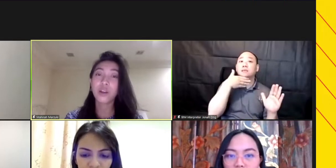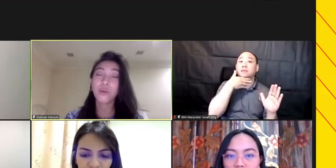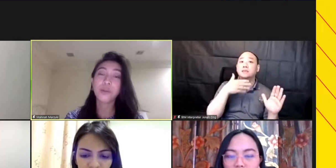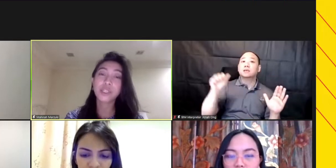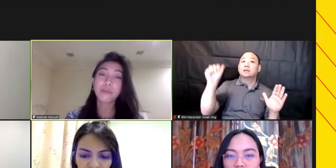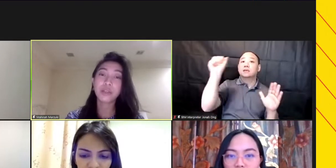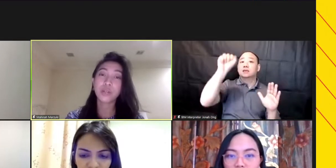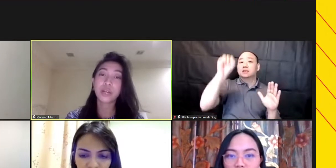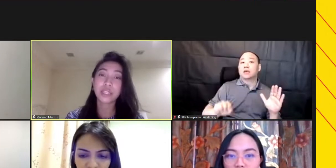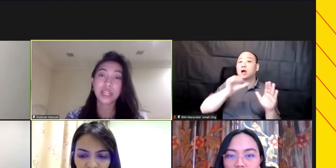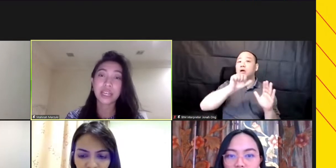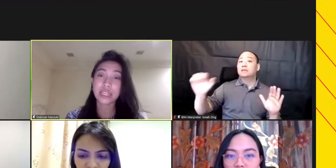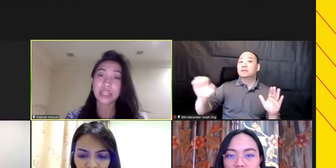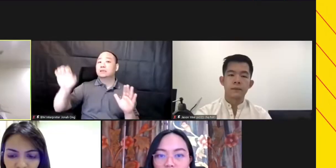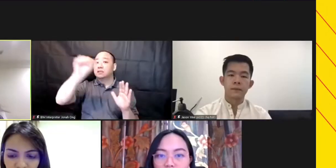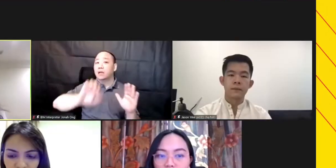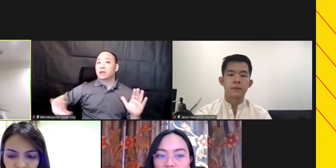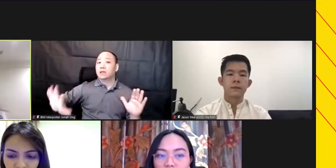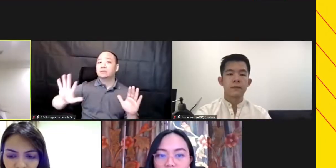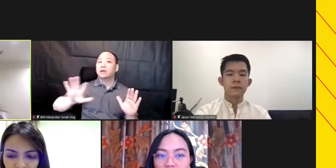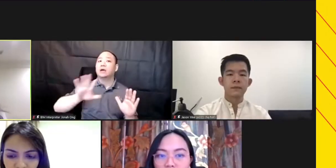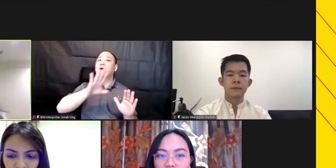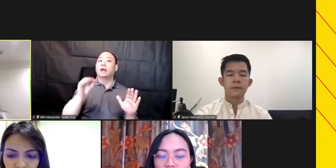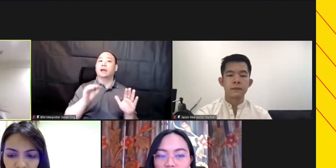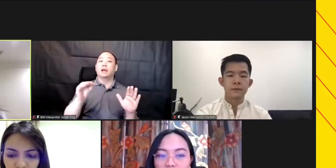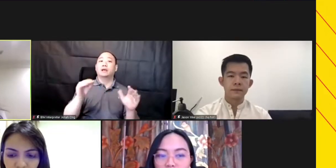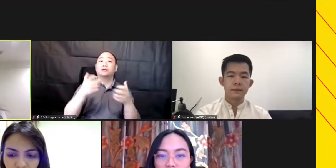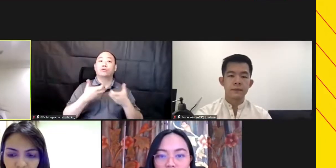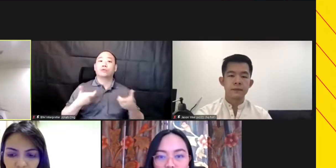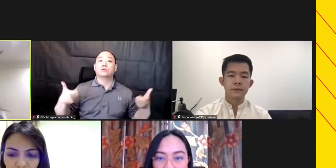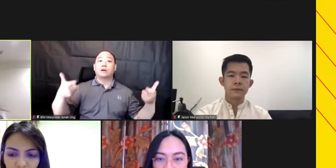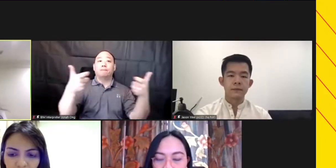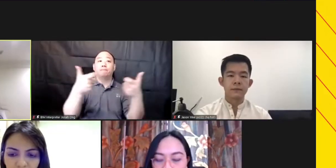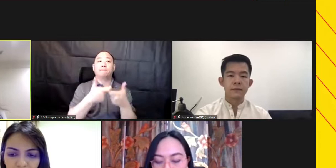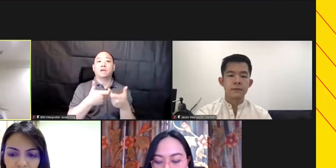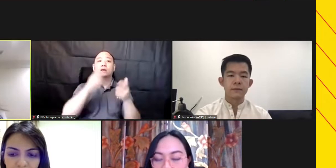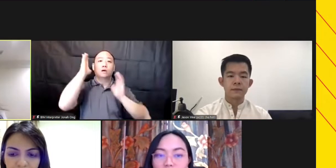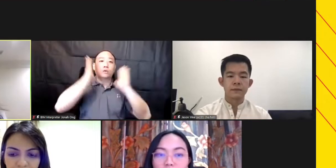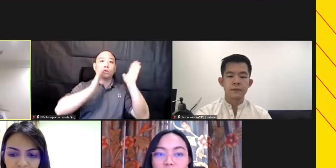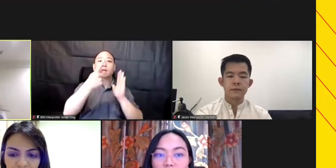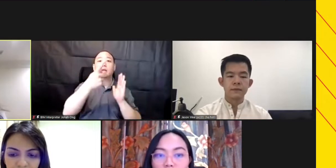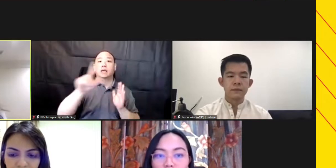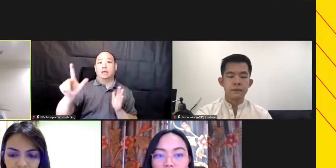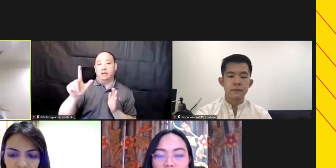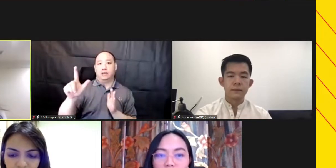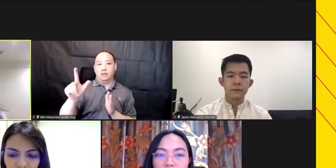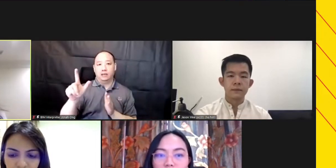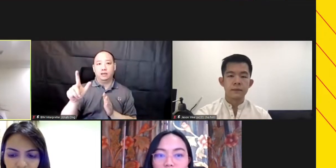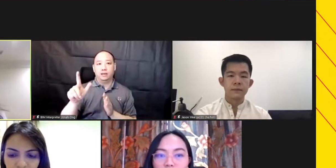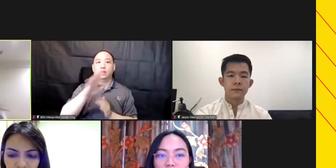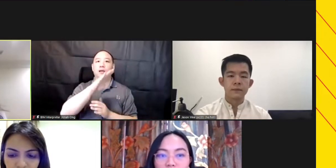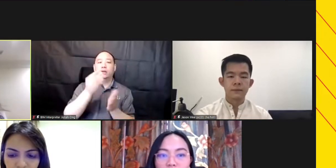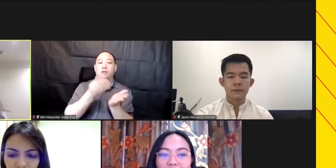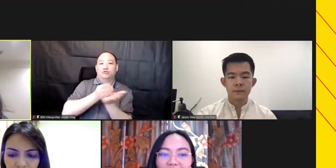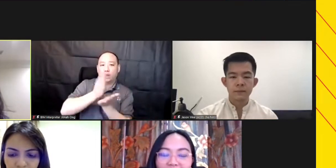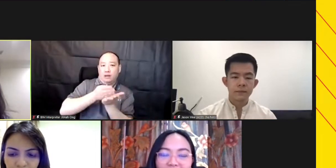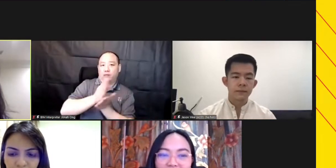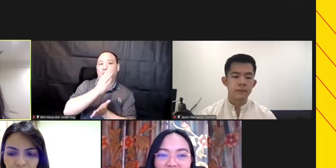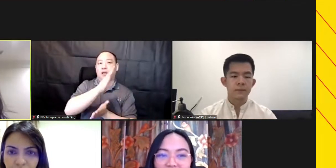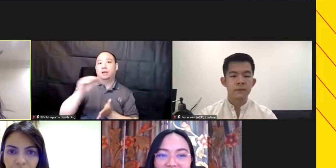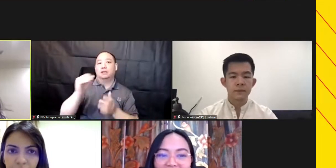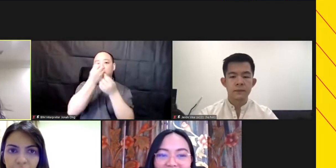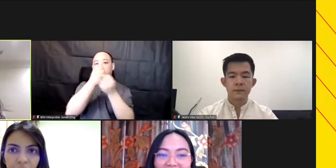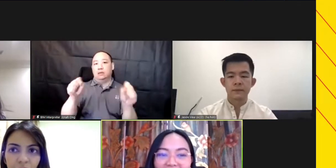the Kuala Lumpur Summit 2019. Her hope for the future is to create more progress for women's rights and safety.